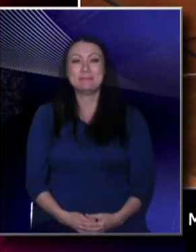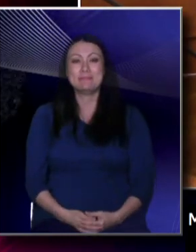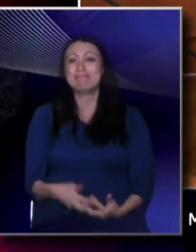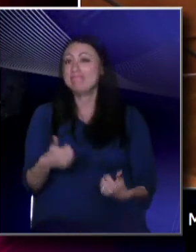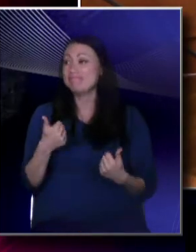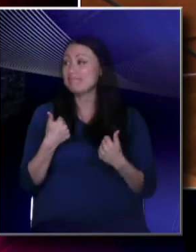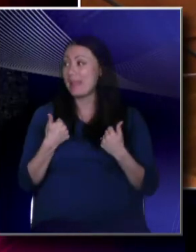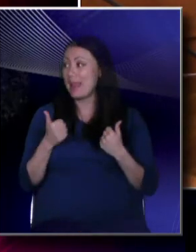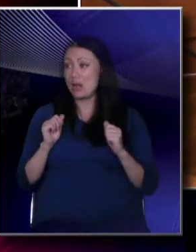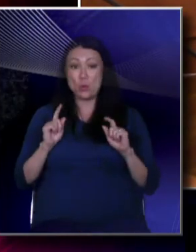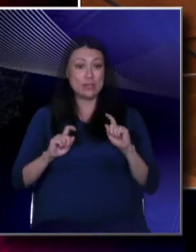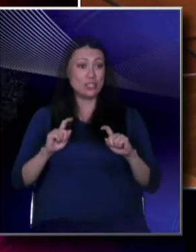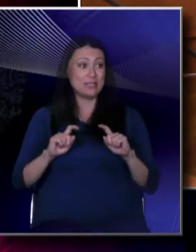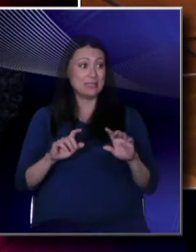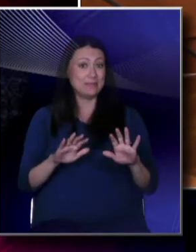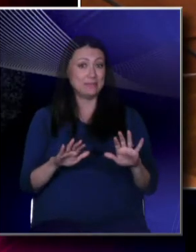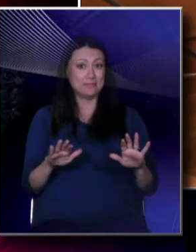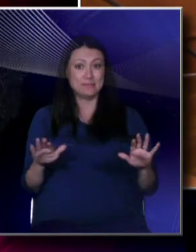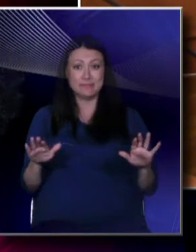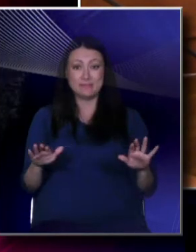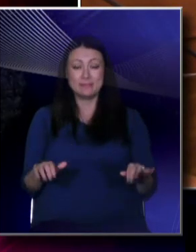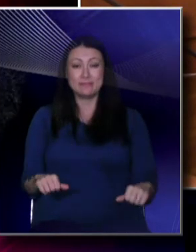questions?